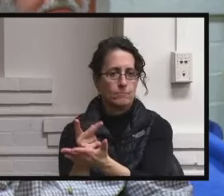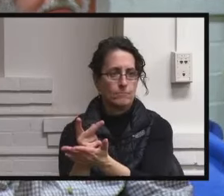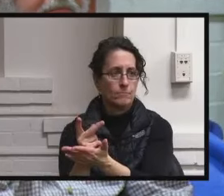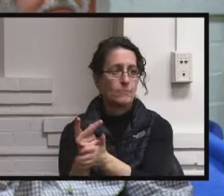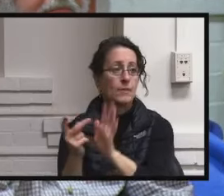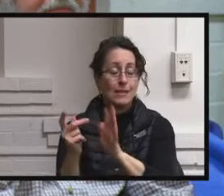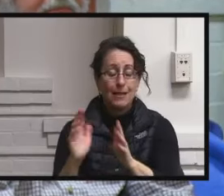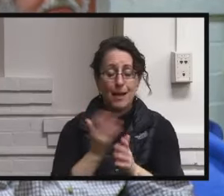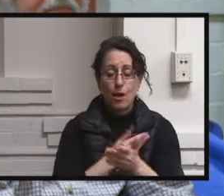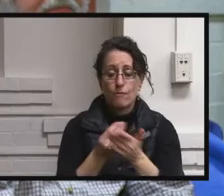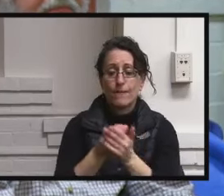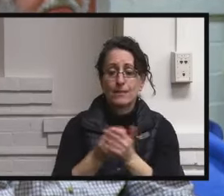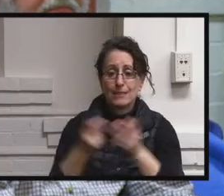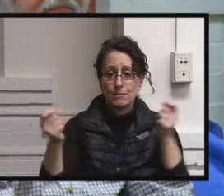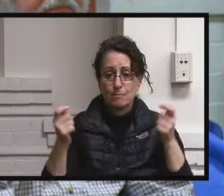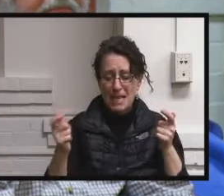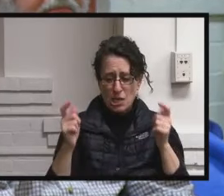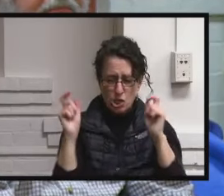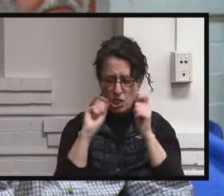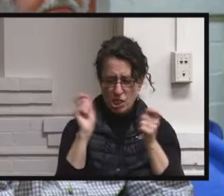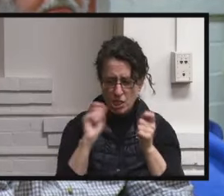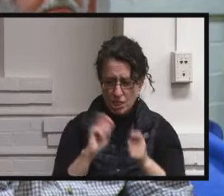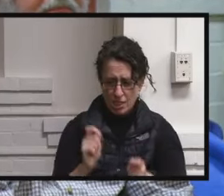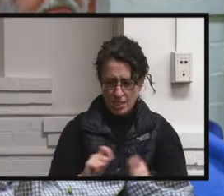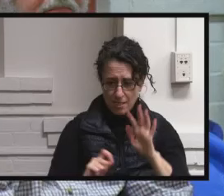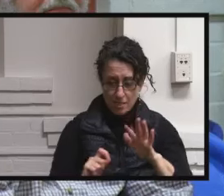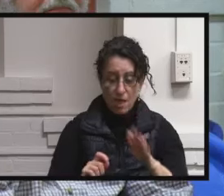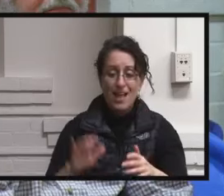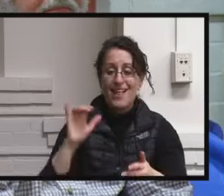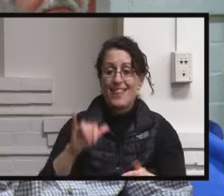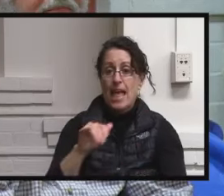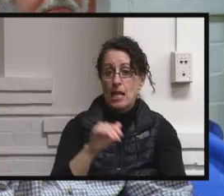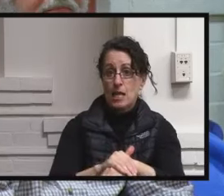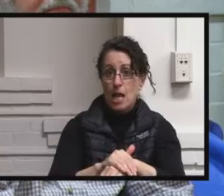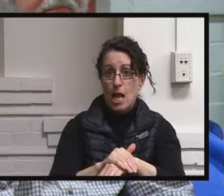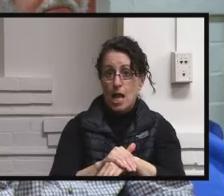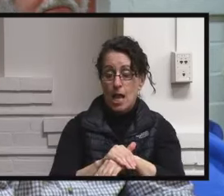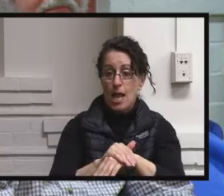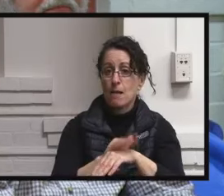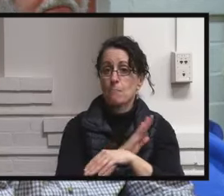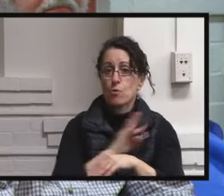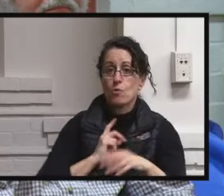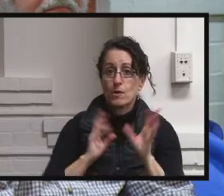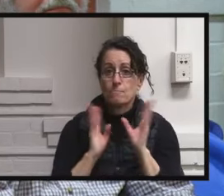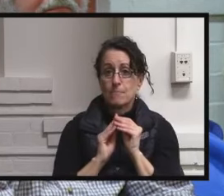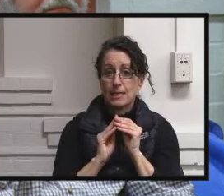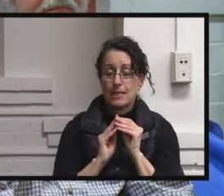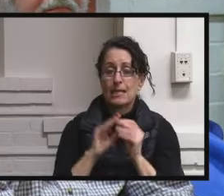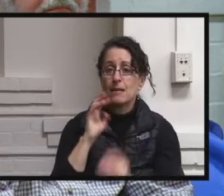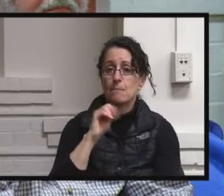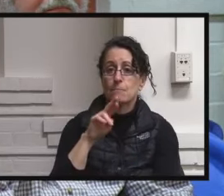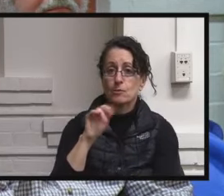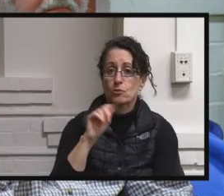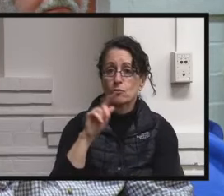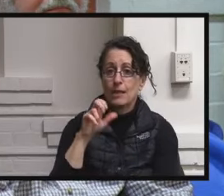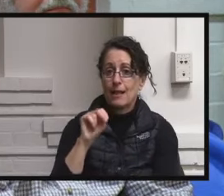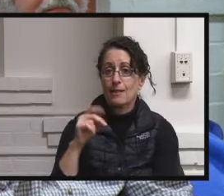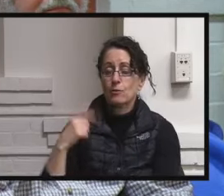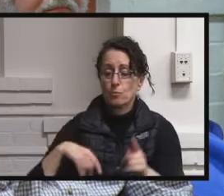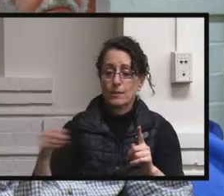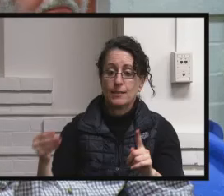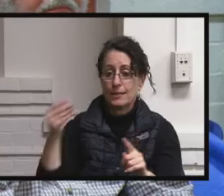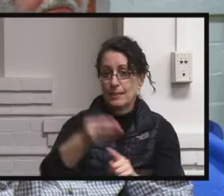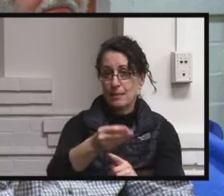all the numbers, printed out copies for the board members, and that evening Mr. Allen was a supervisor and was handed a copy of that budget.